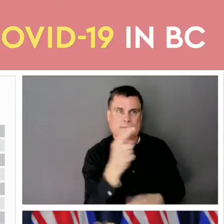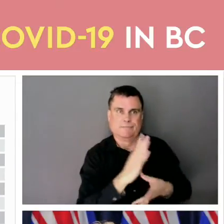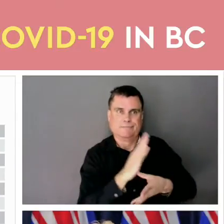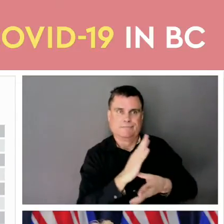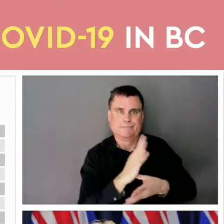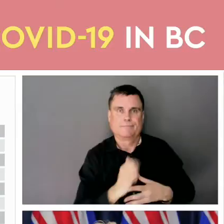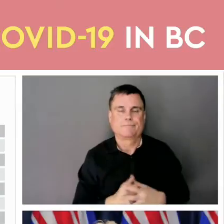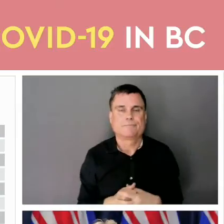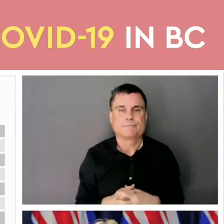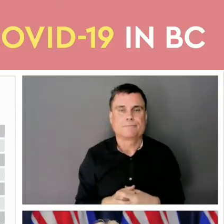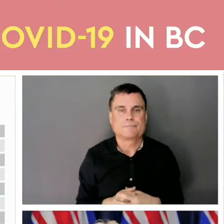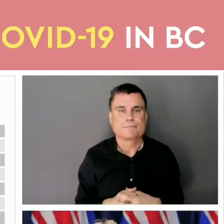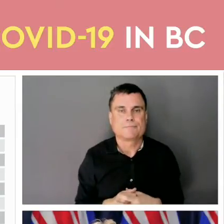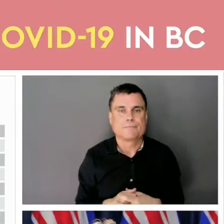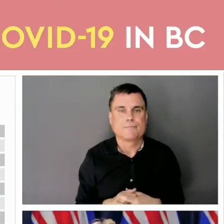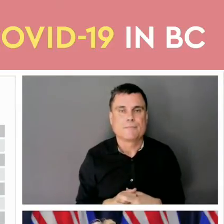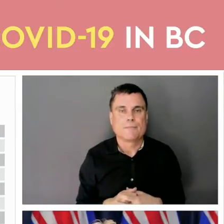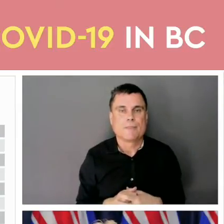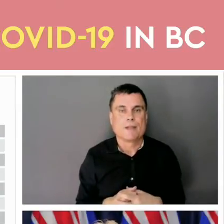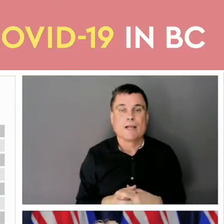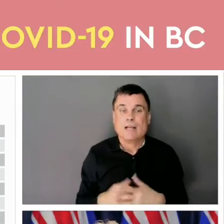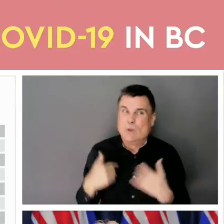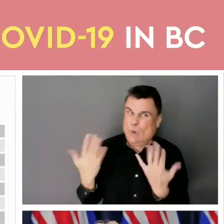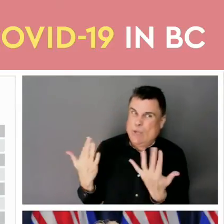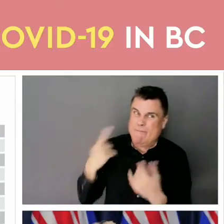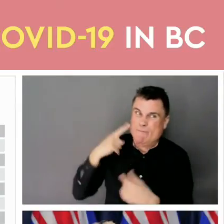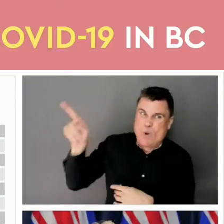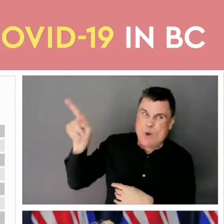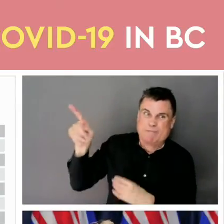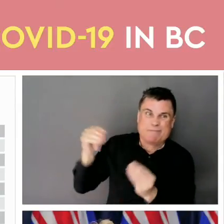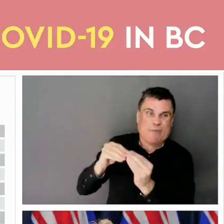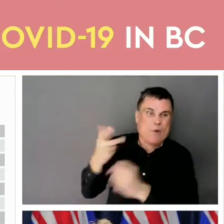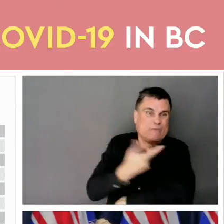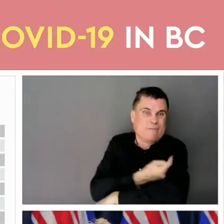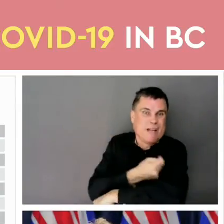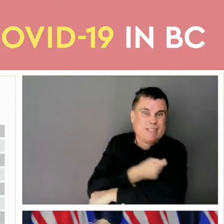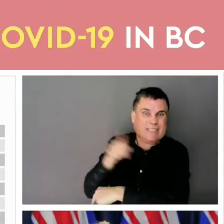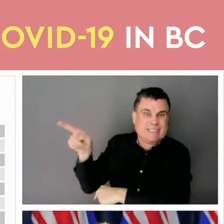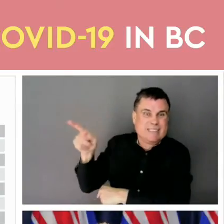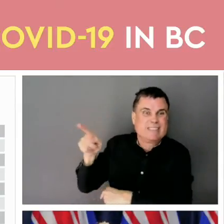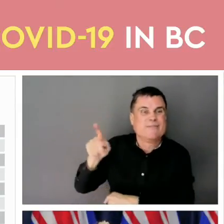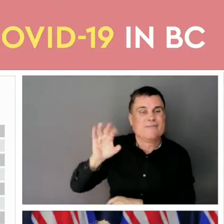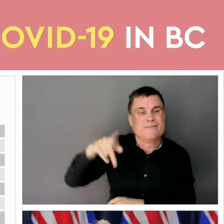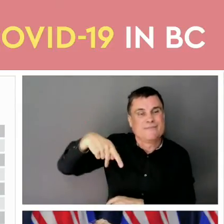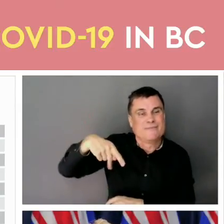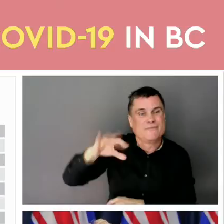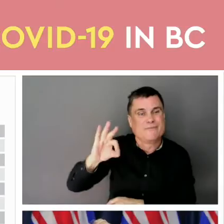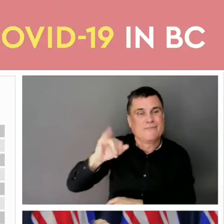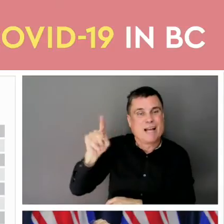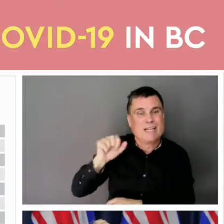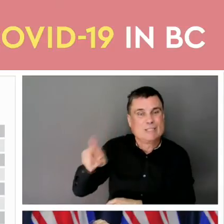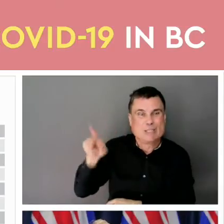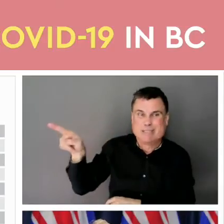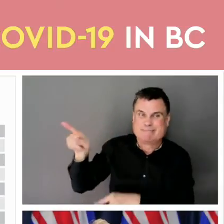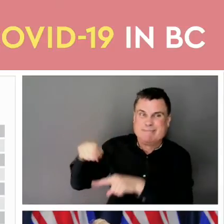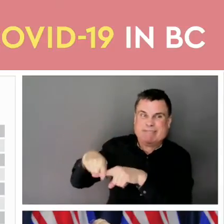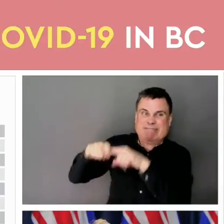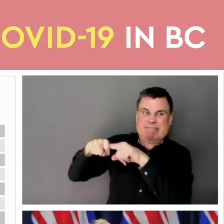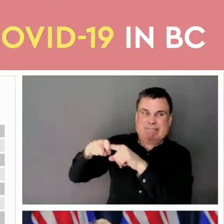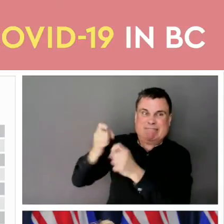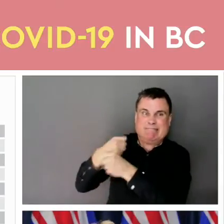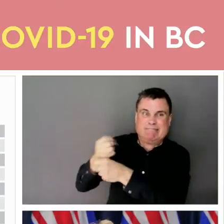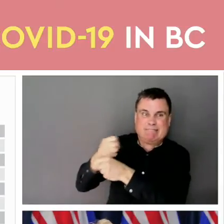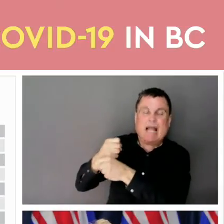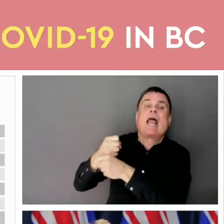in February because of the delay from the Pfizer vaccine in particular, we are looking at into the later part of